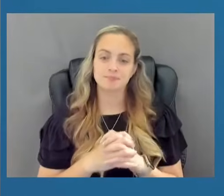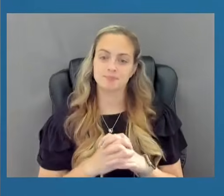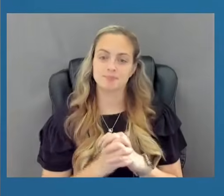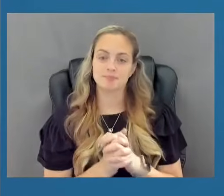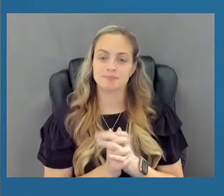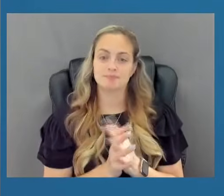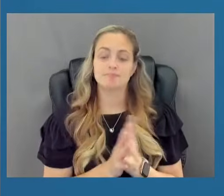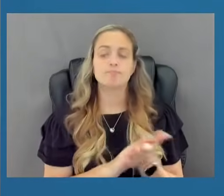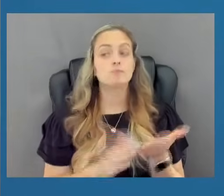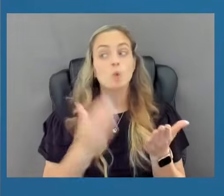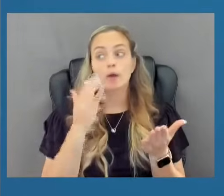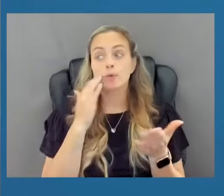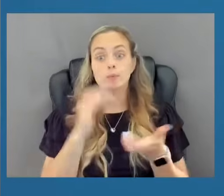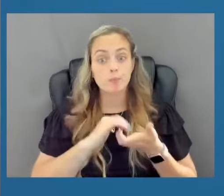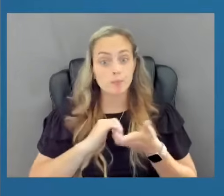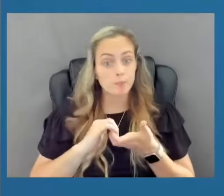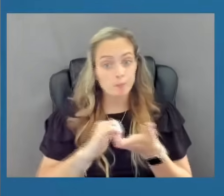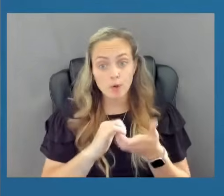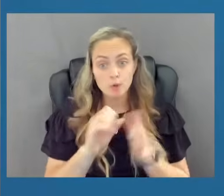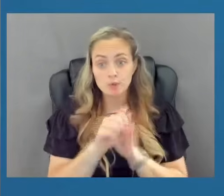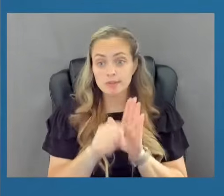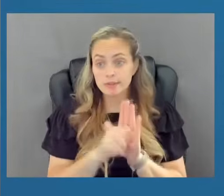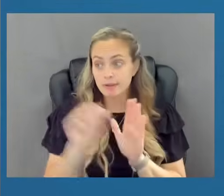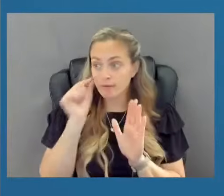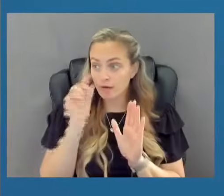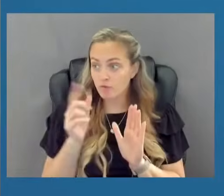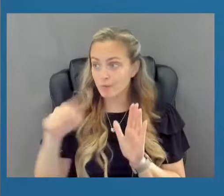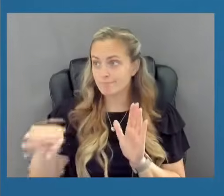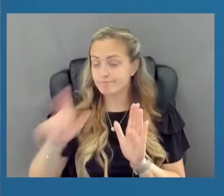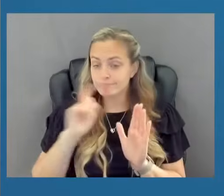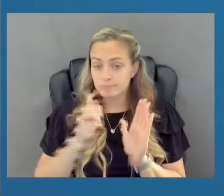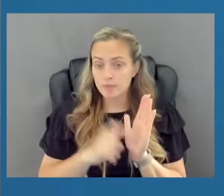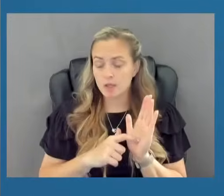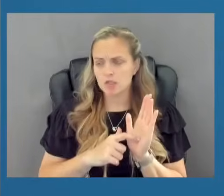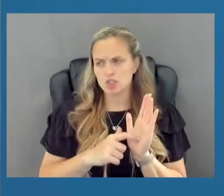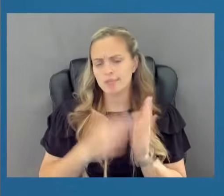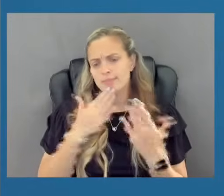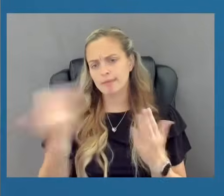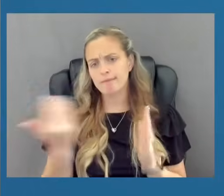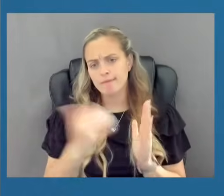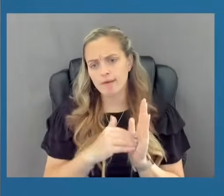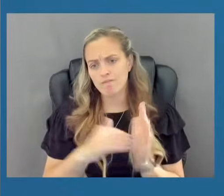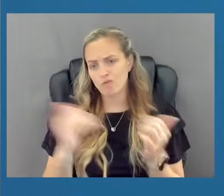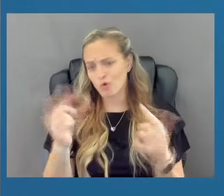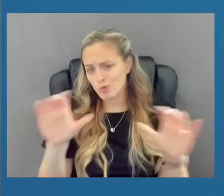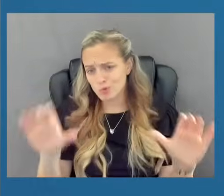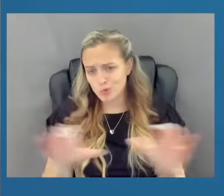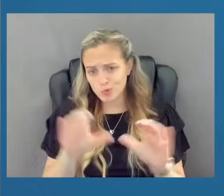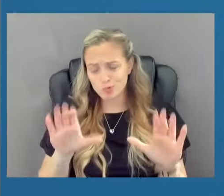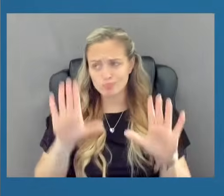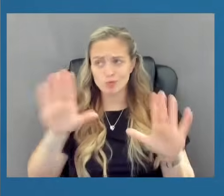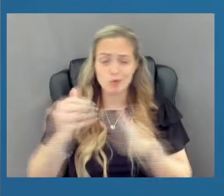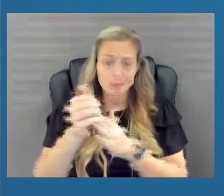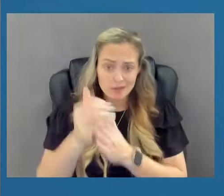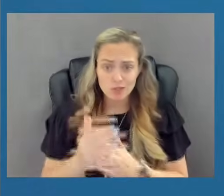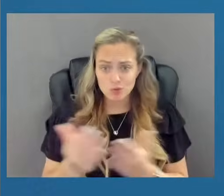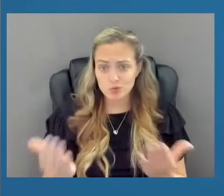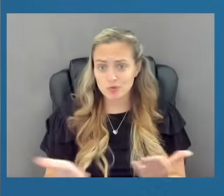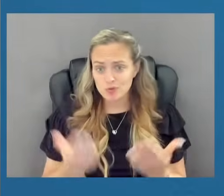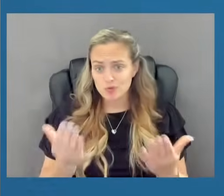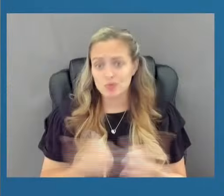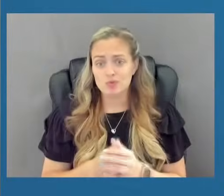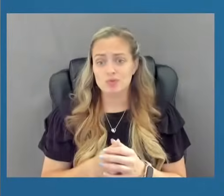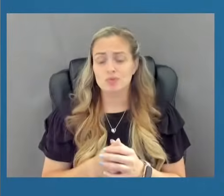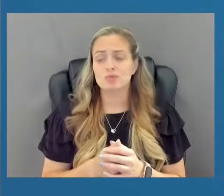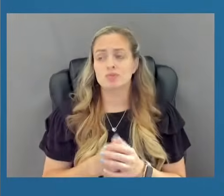I know my partners in state government have been acknowledged. I want to thank them again for all they do. Great leaders here we have in this part